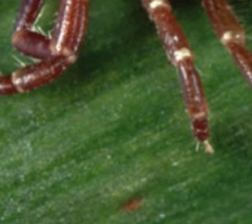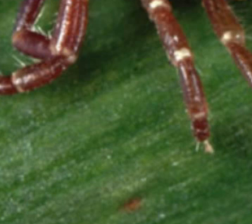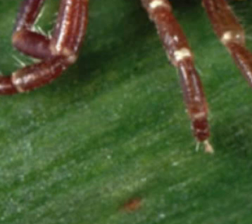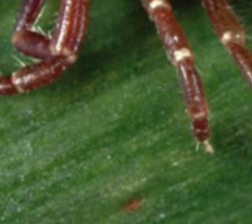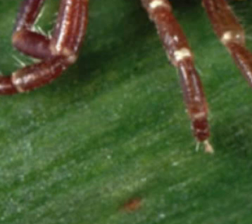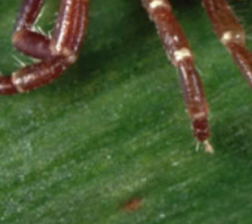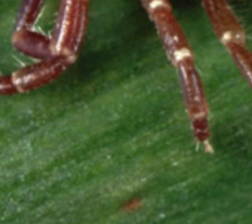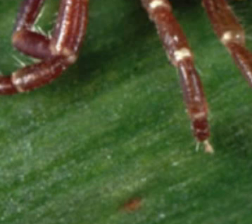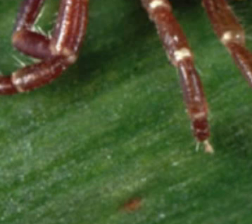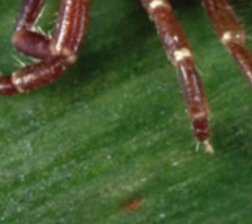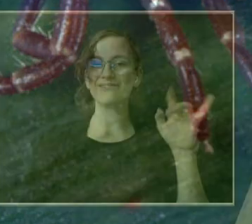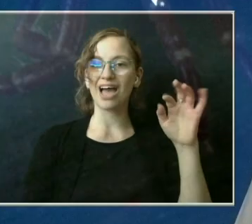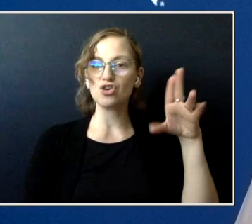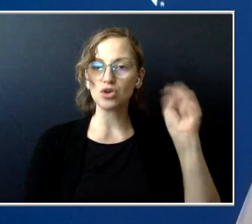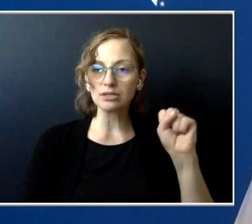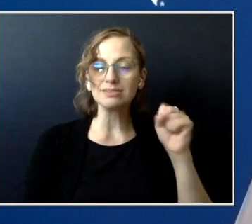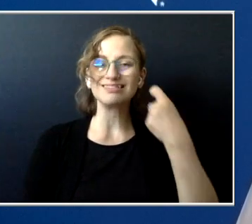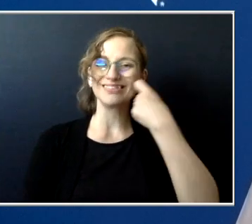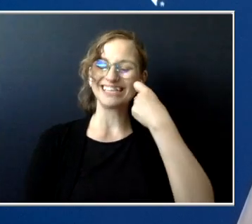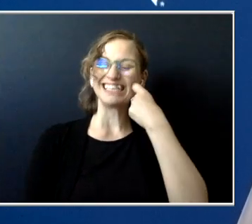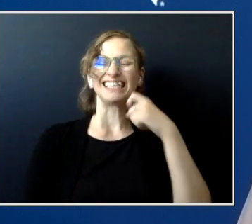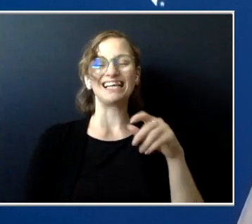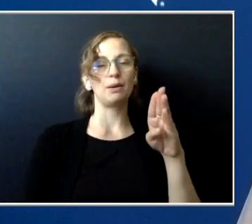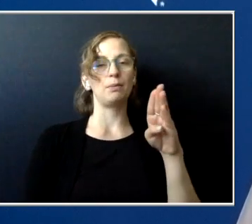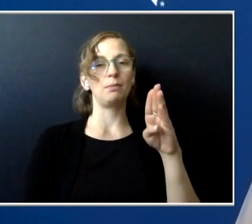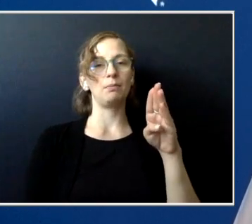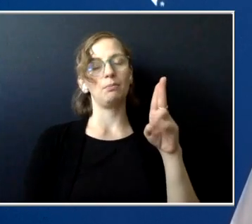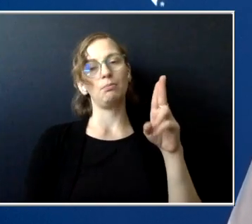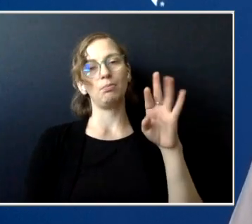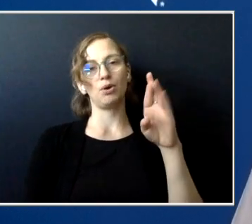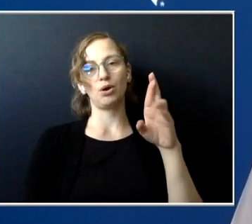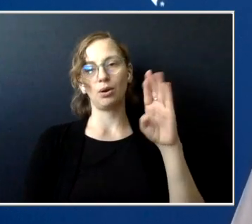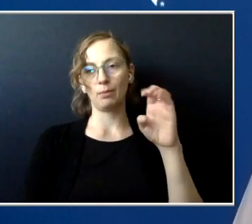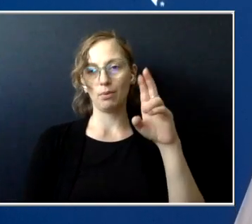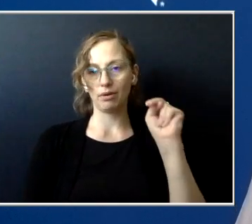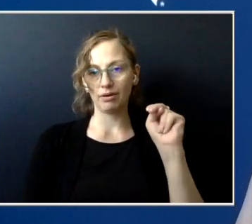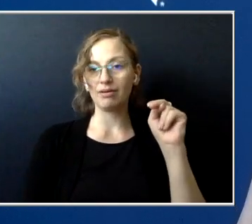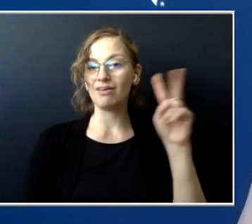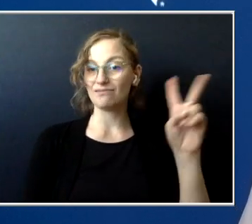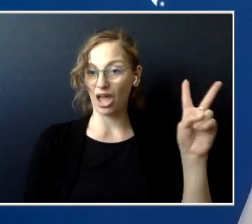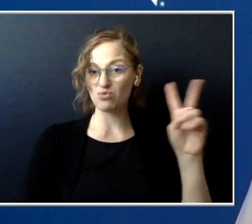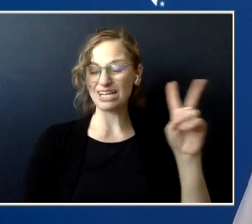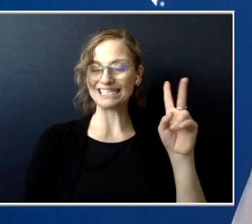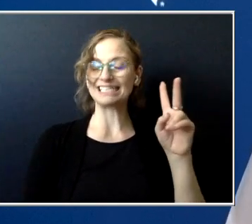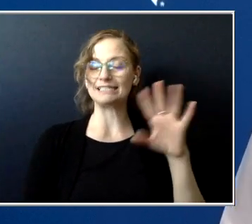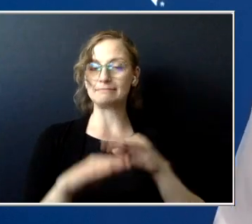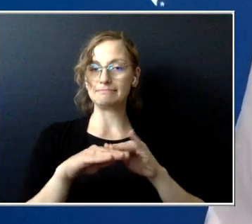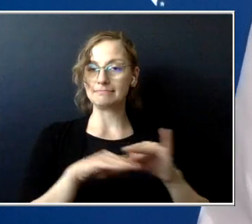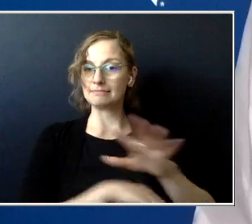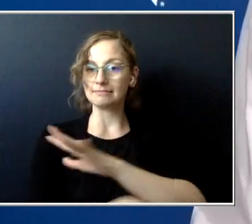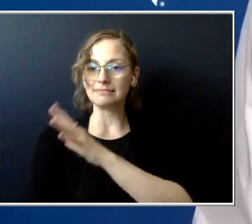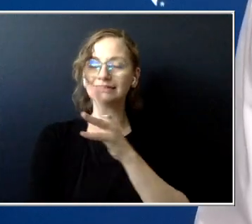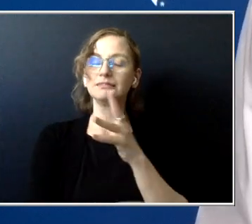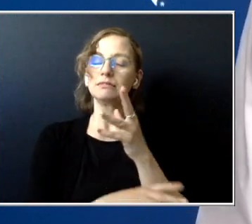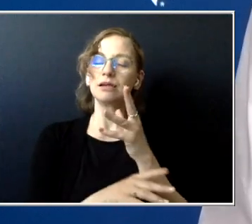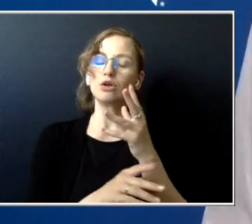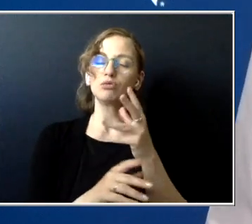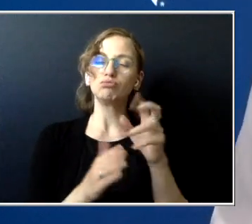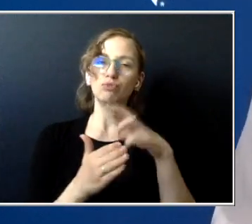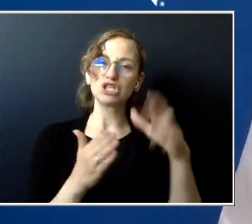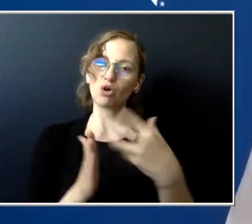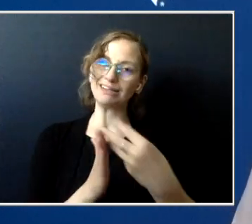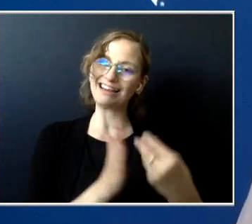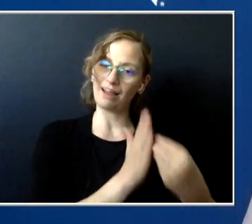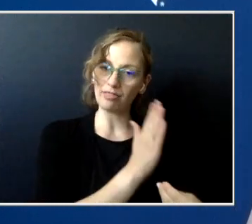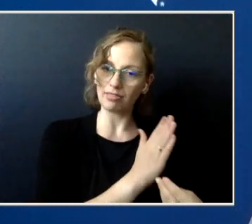recent fatal case of Bourbon virus around here as well. These diseases are spread by